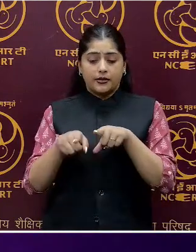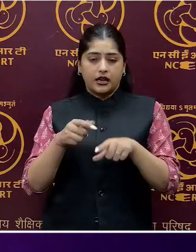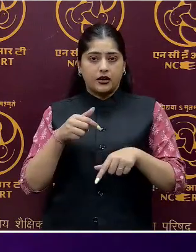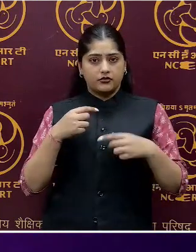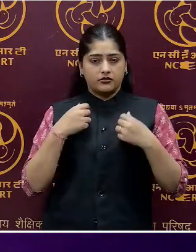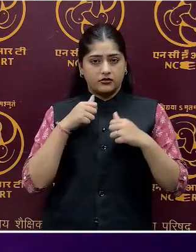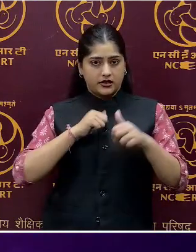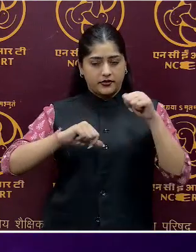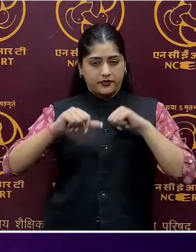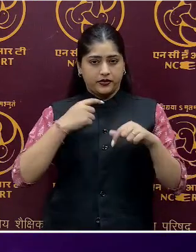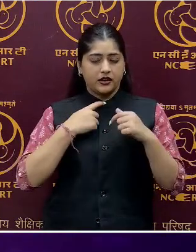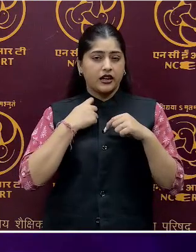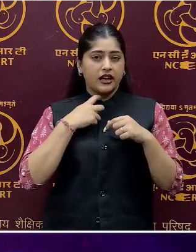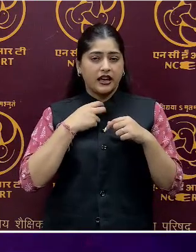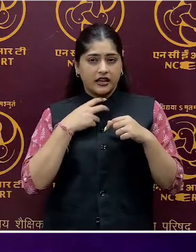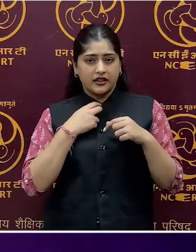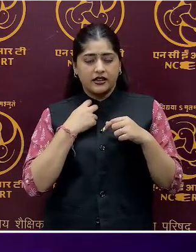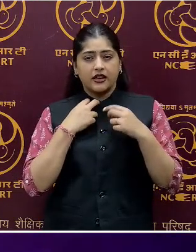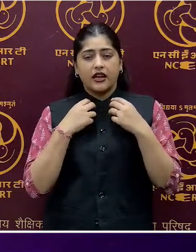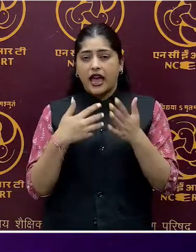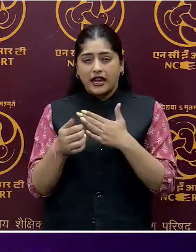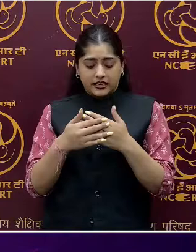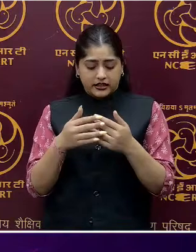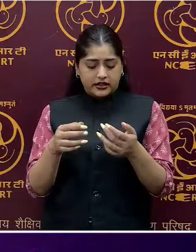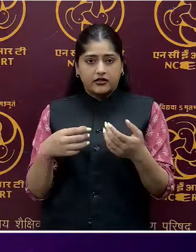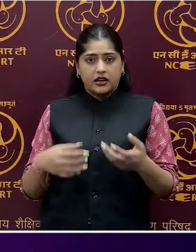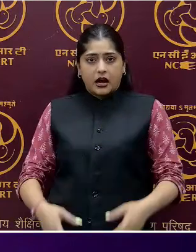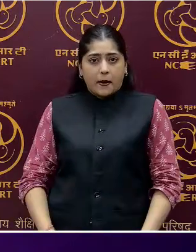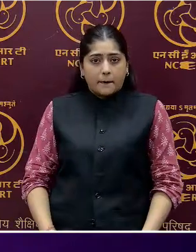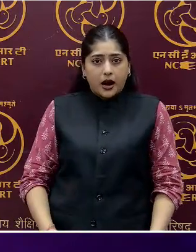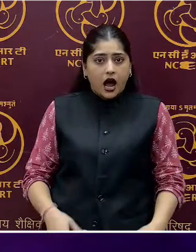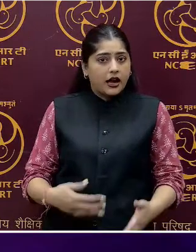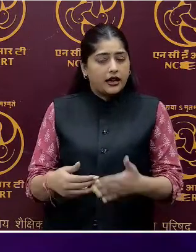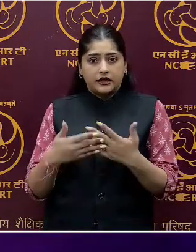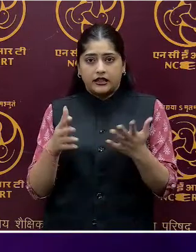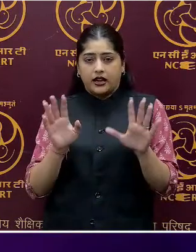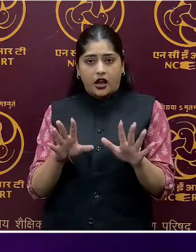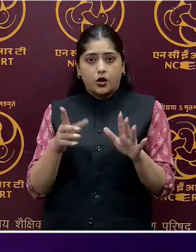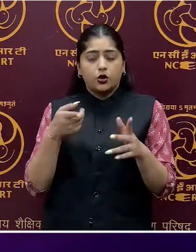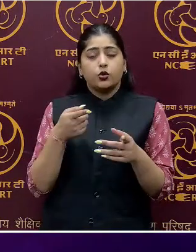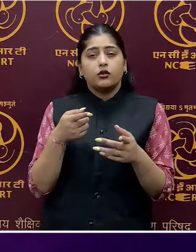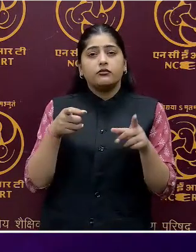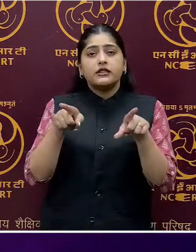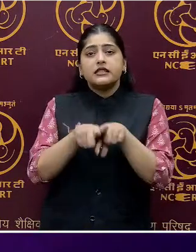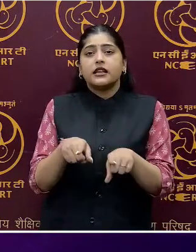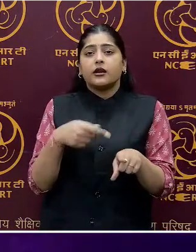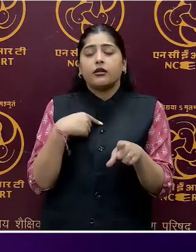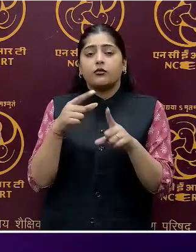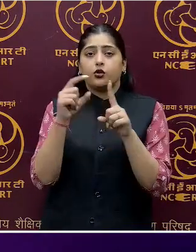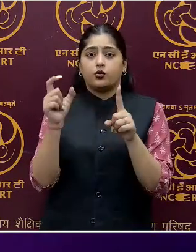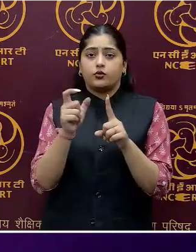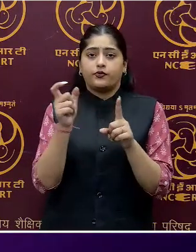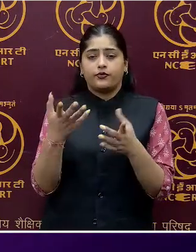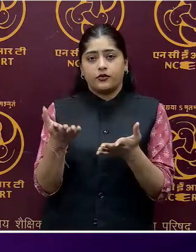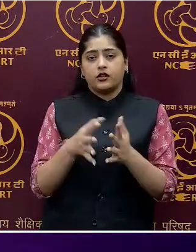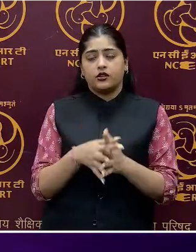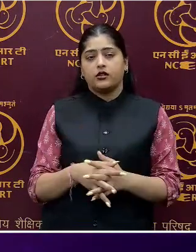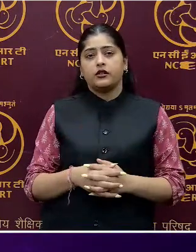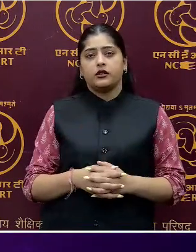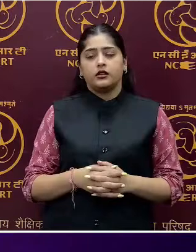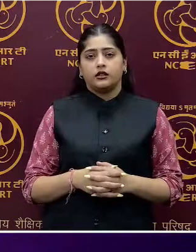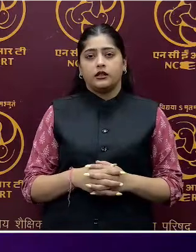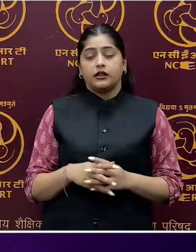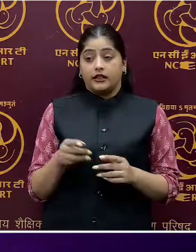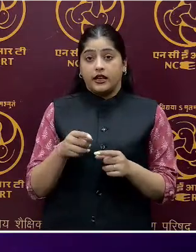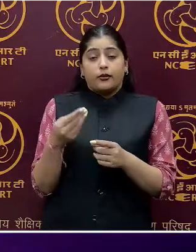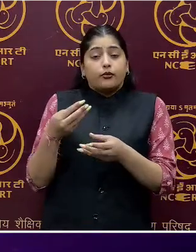also can be made by. We have this fabric weaving. khadi, which is spun on spinning wheel. But these days we have modern spinning wheels. This is a